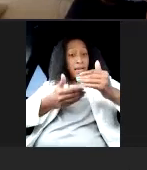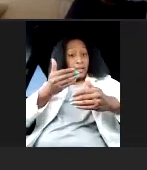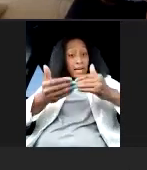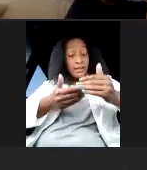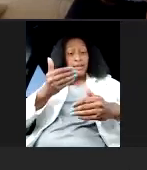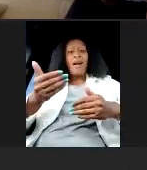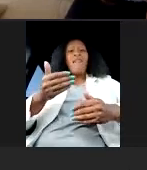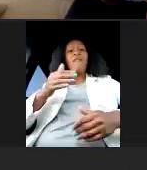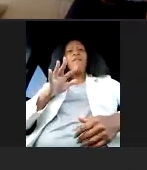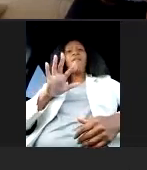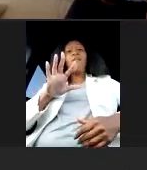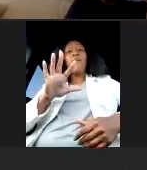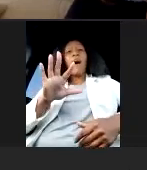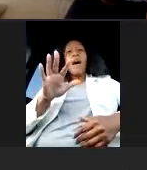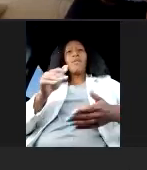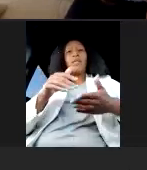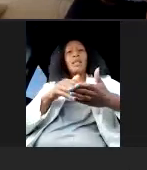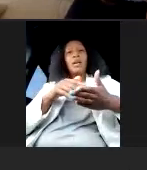feet in 1 mile.